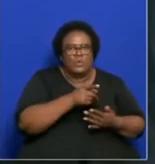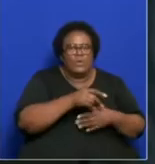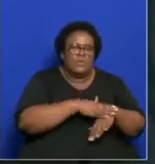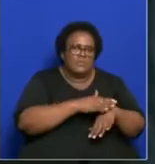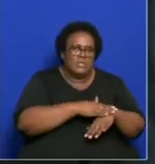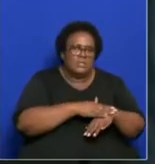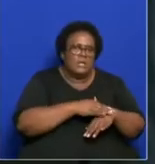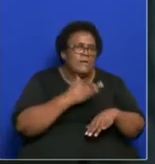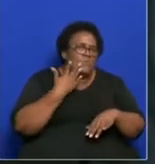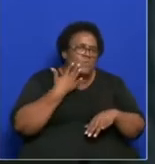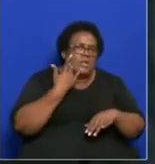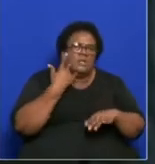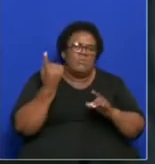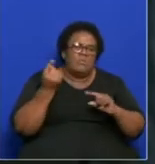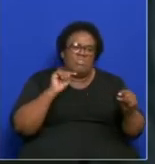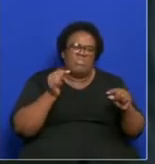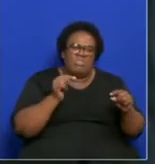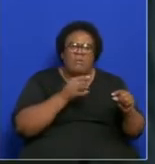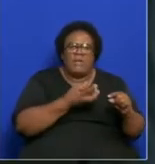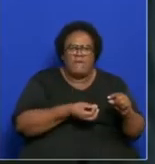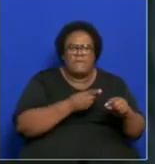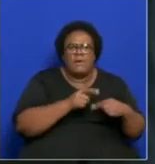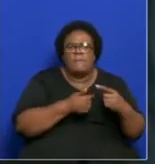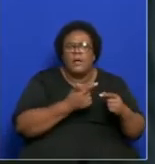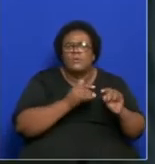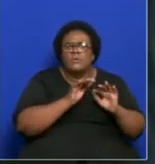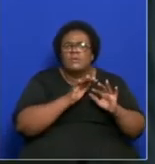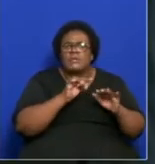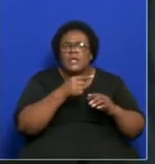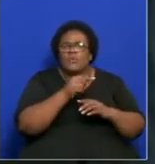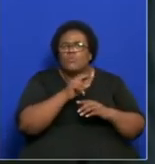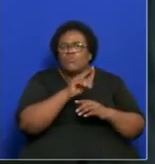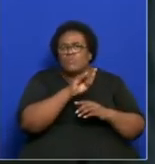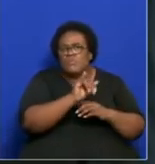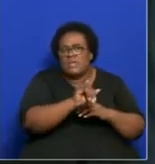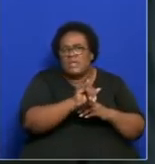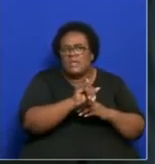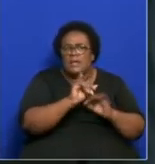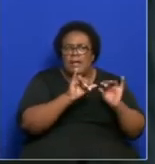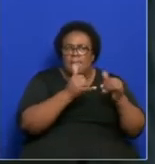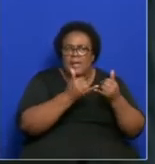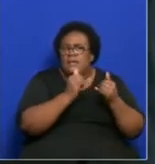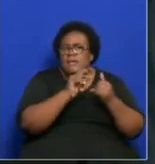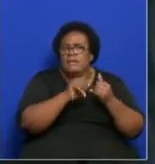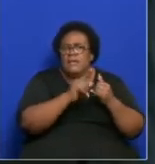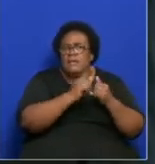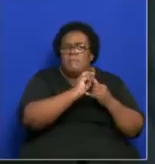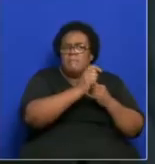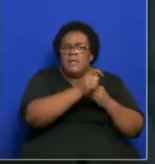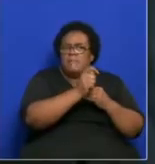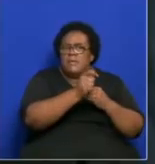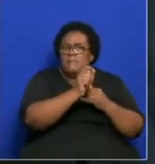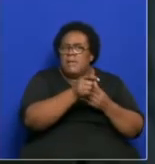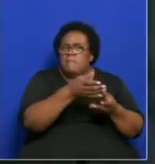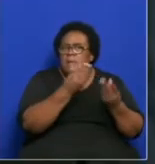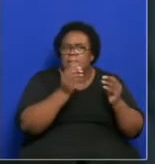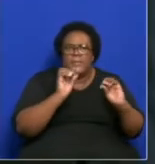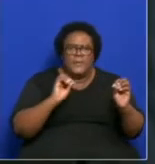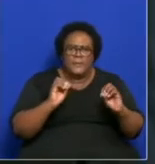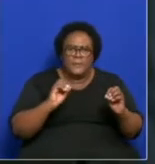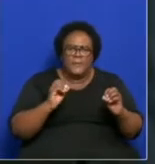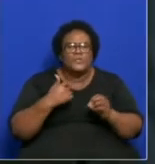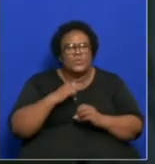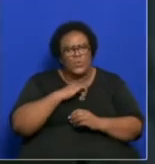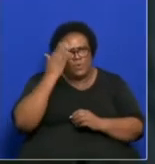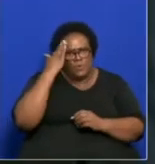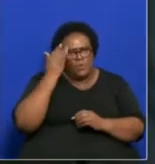dispute about non-payment of Gubis's 2024 invoices. So we do know from the evidence